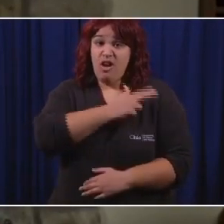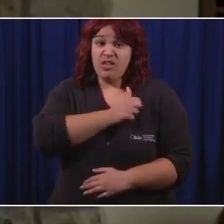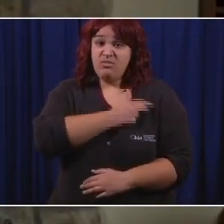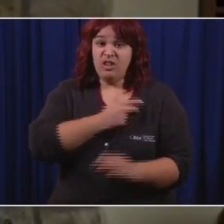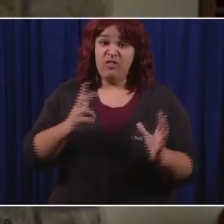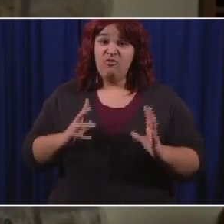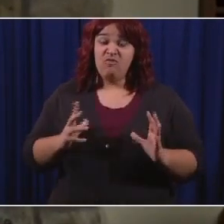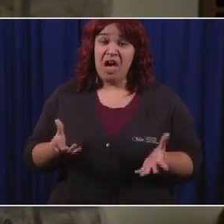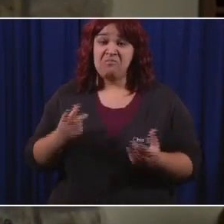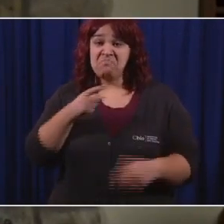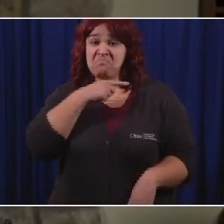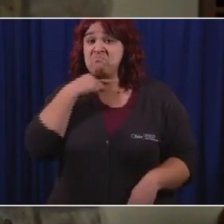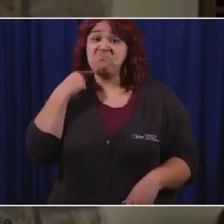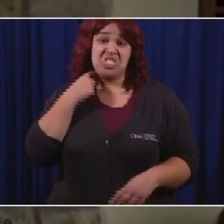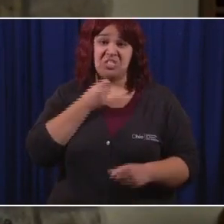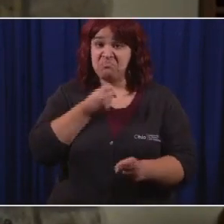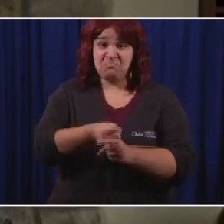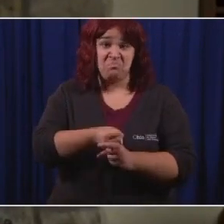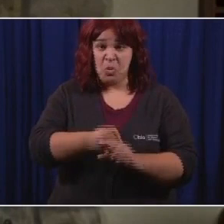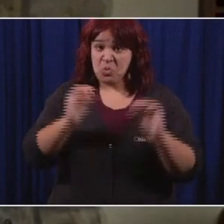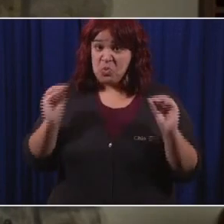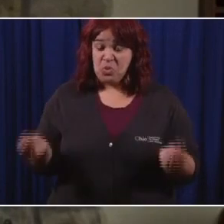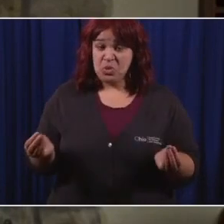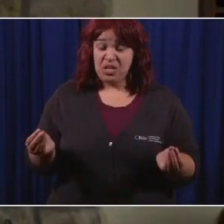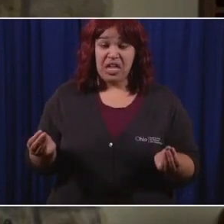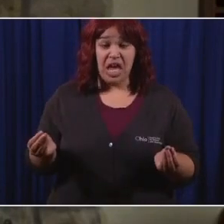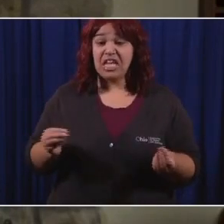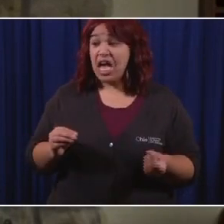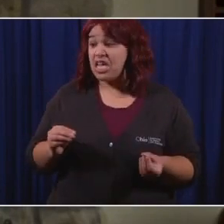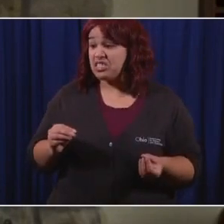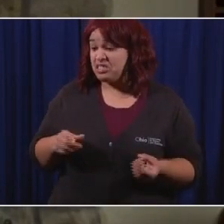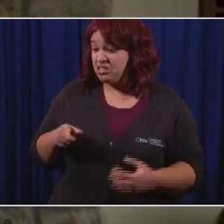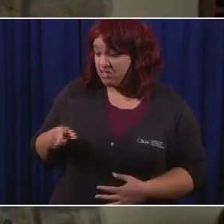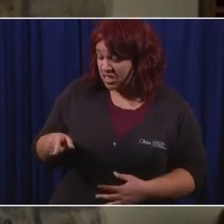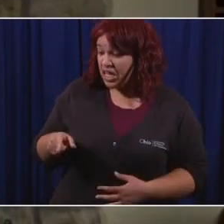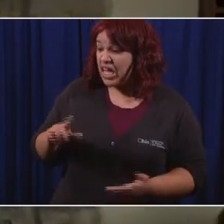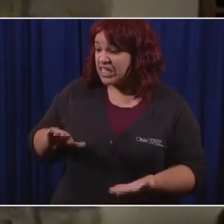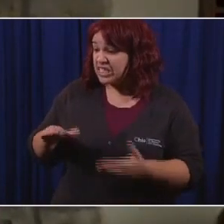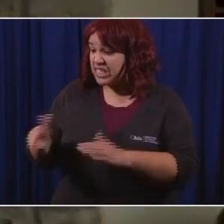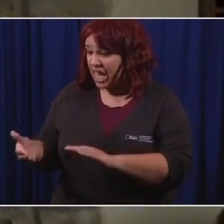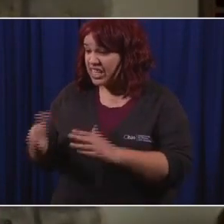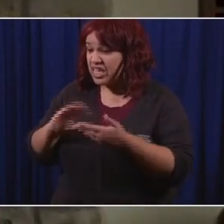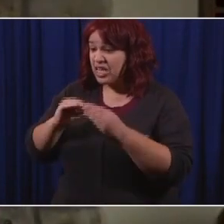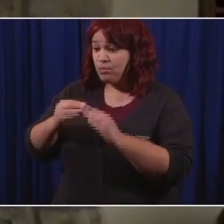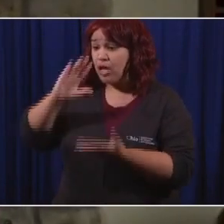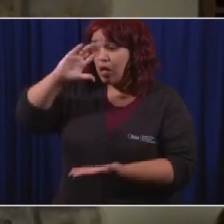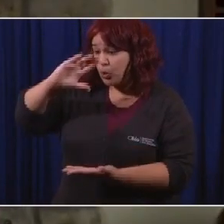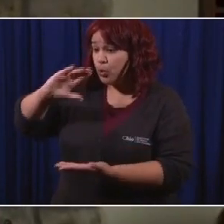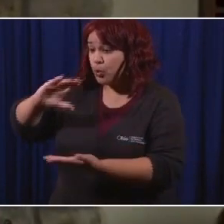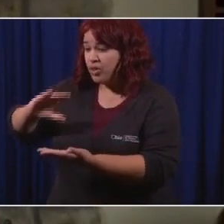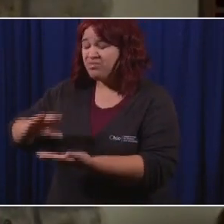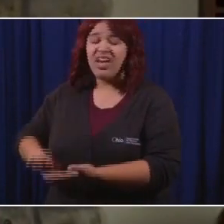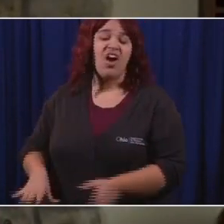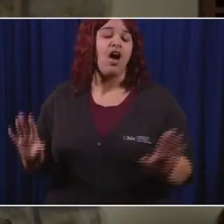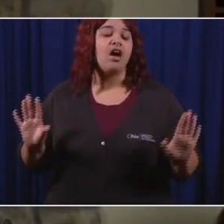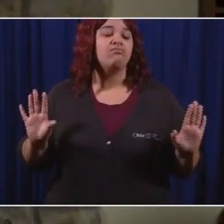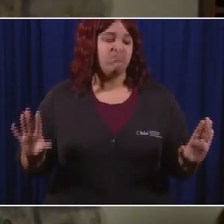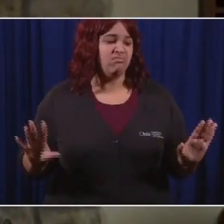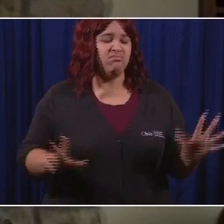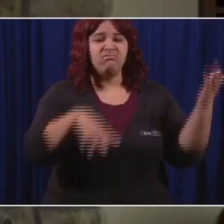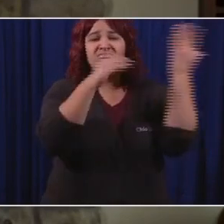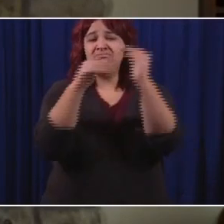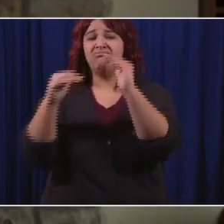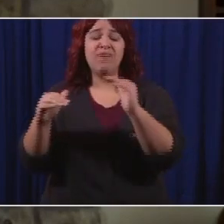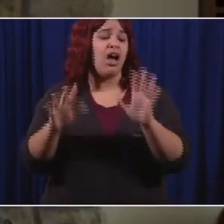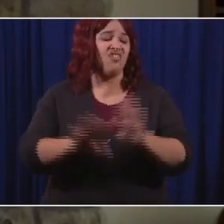as deaths are not increasing, that we need to continue to restore freedoms, get people back to working on site and kids back into school buildings